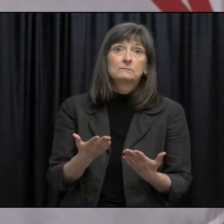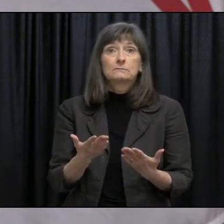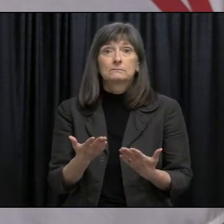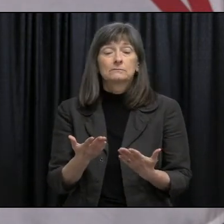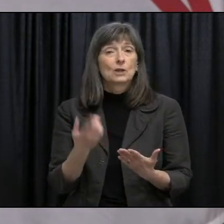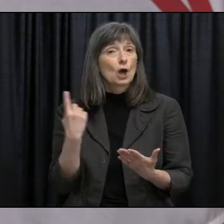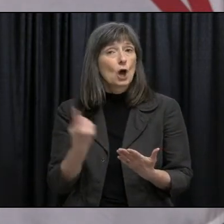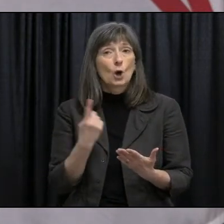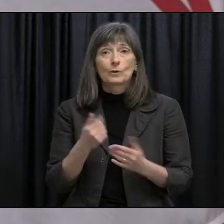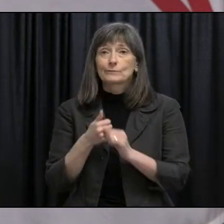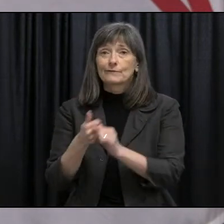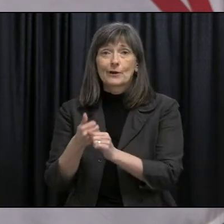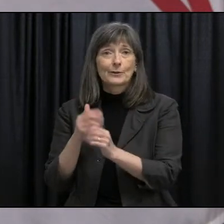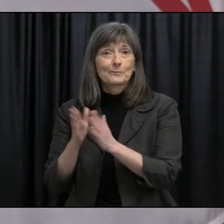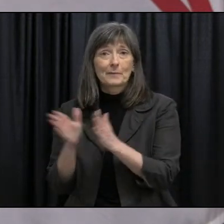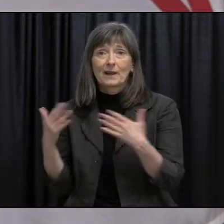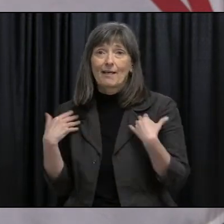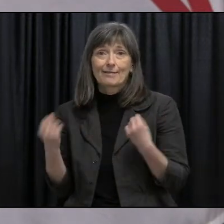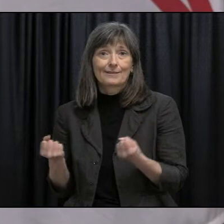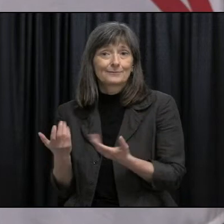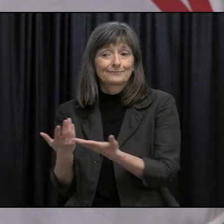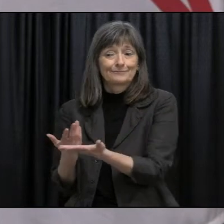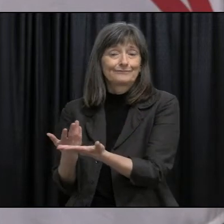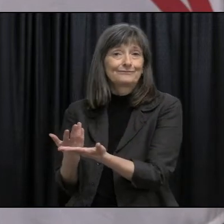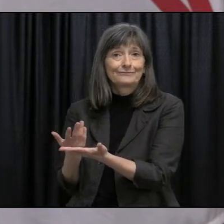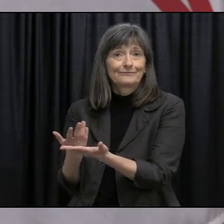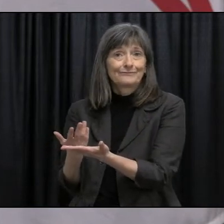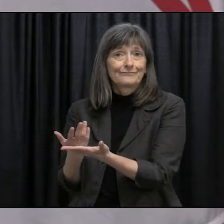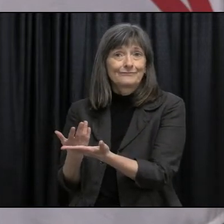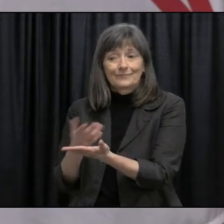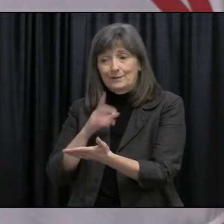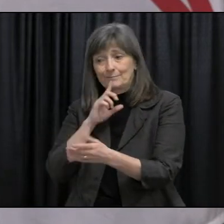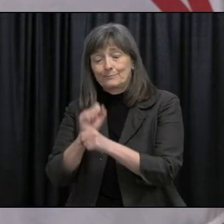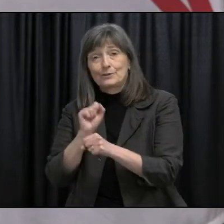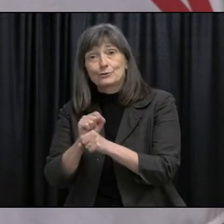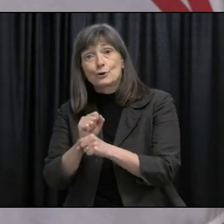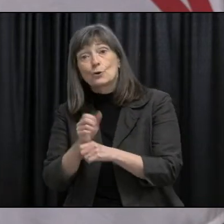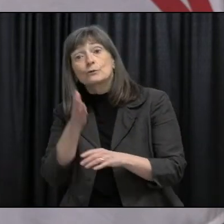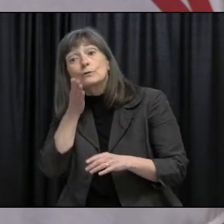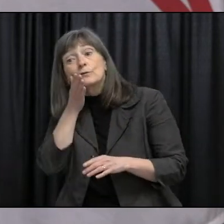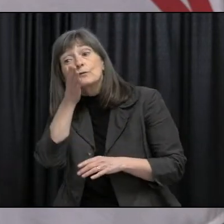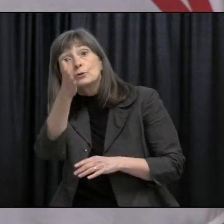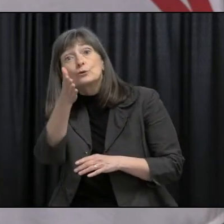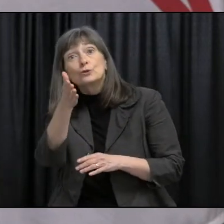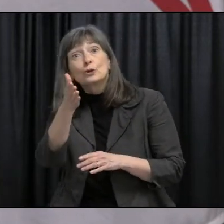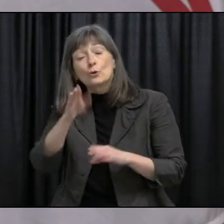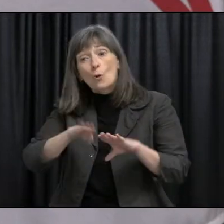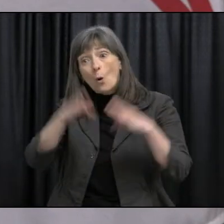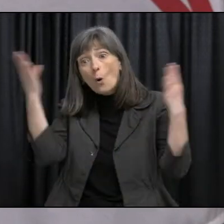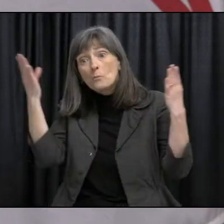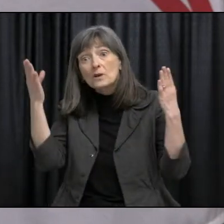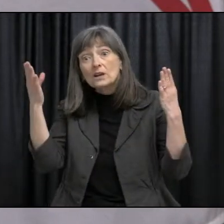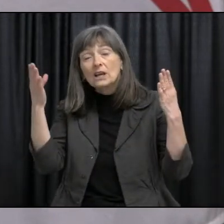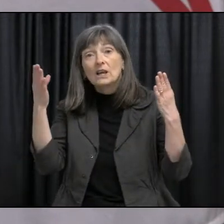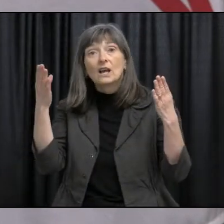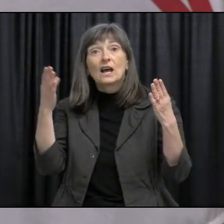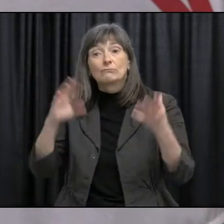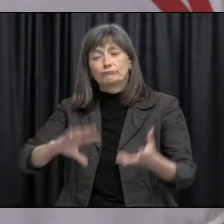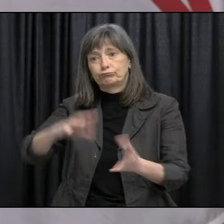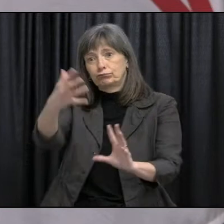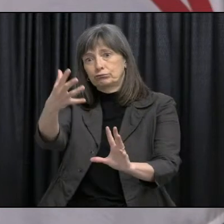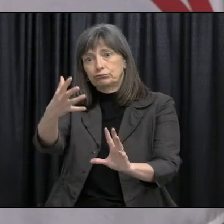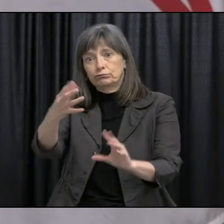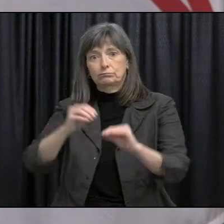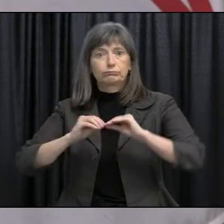guidance with public health and ensuring that we're not jeopardizing the future economy, the future tourism industry by acting too